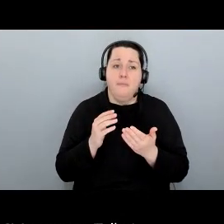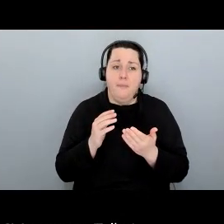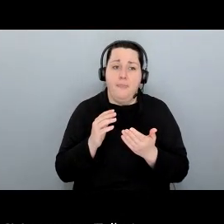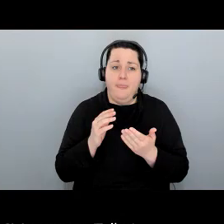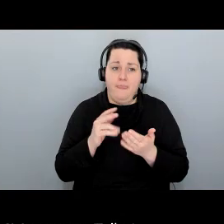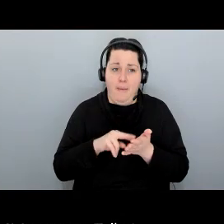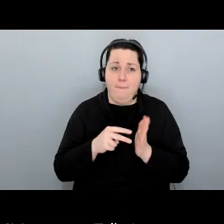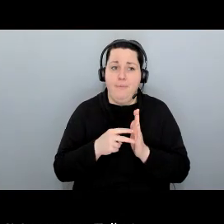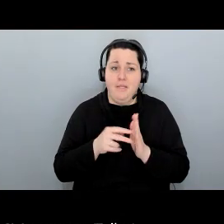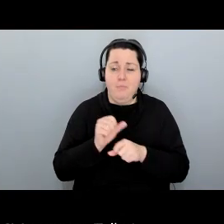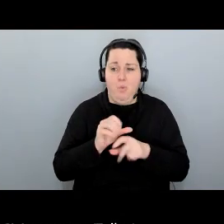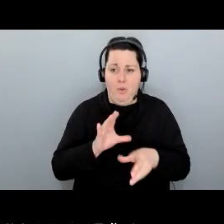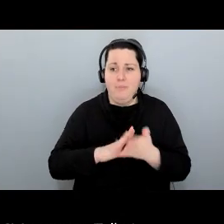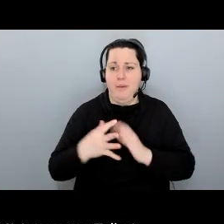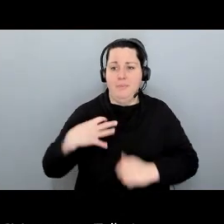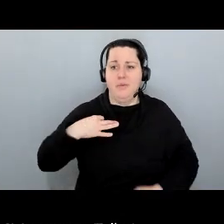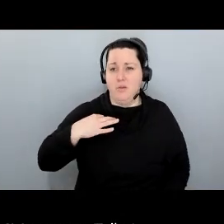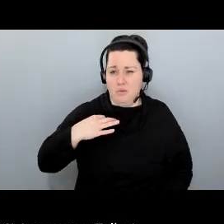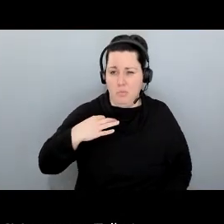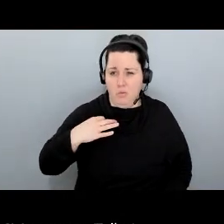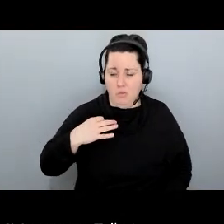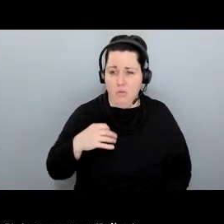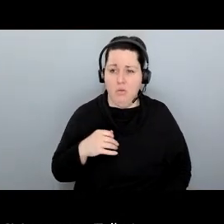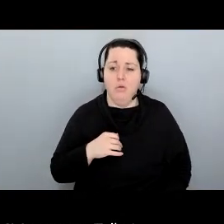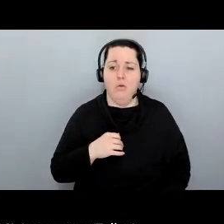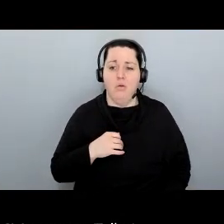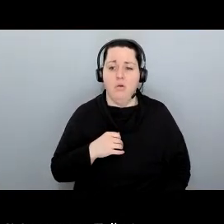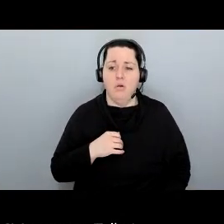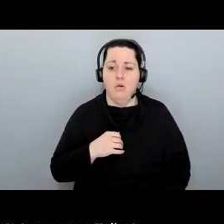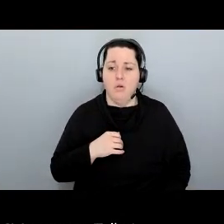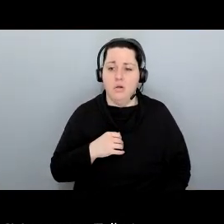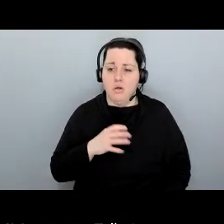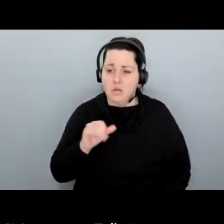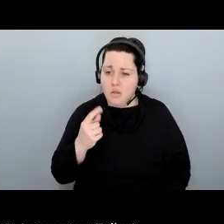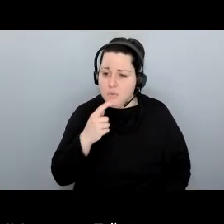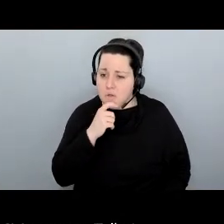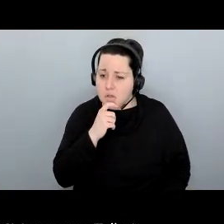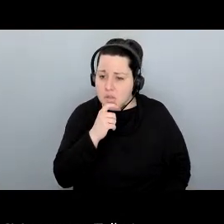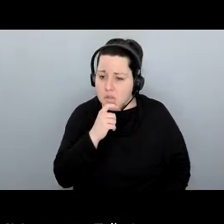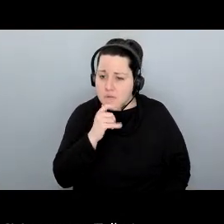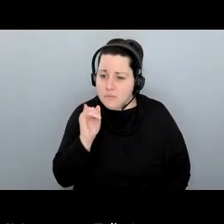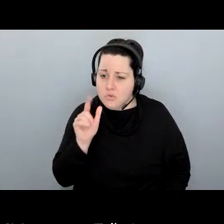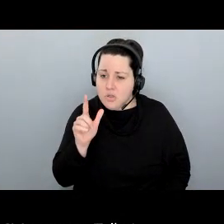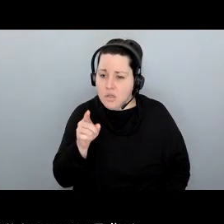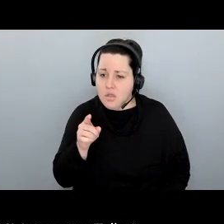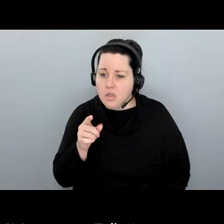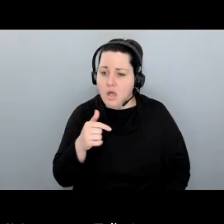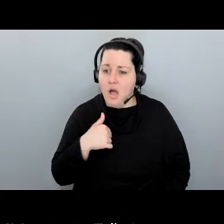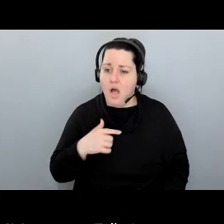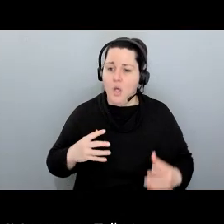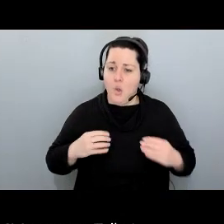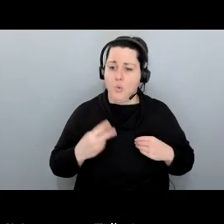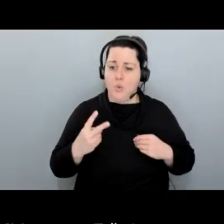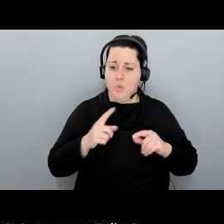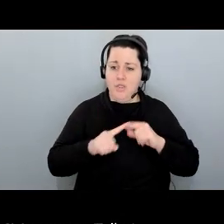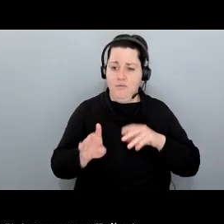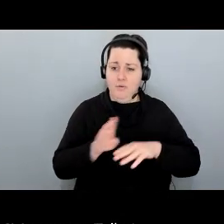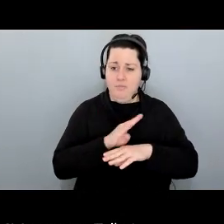the employee eligible, right? And then here goes another one from Jill. I own two different businesses